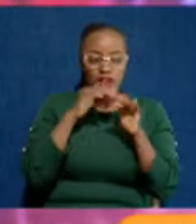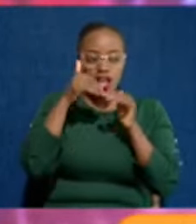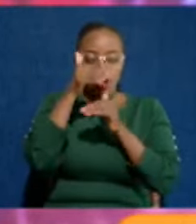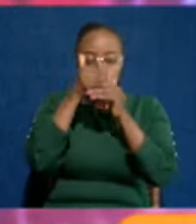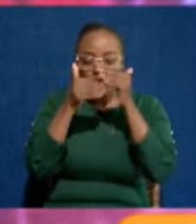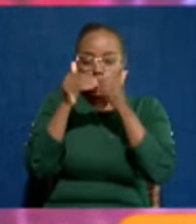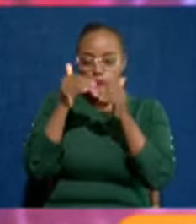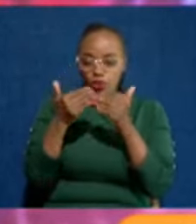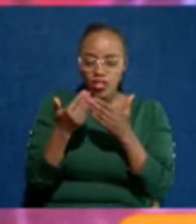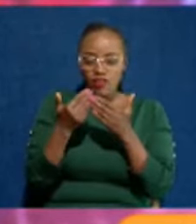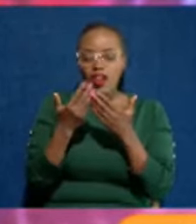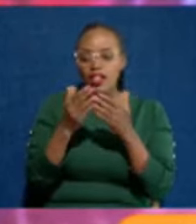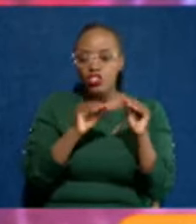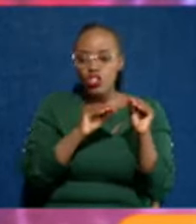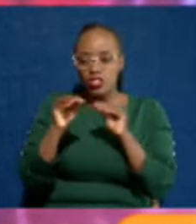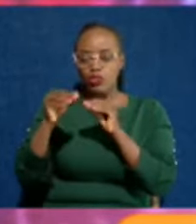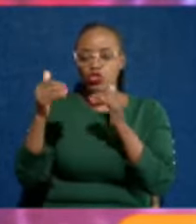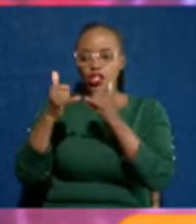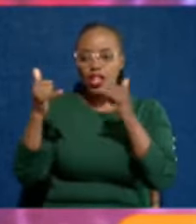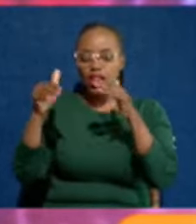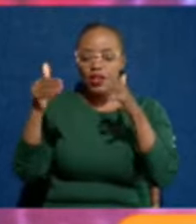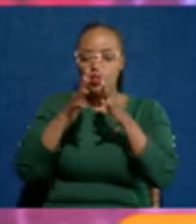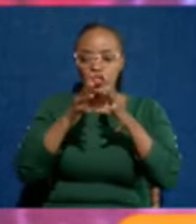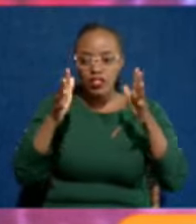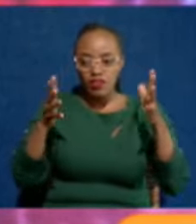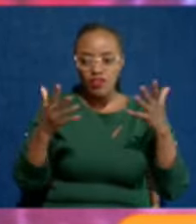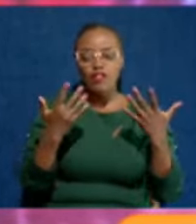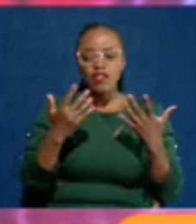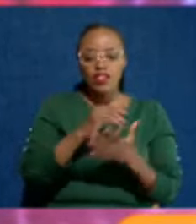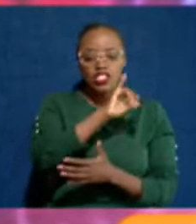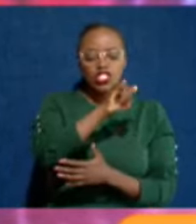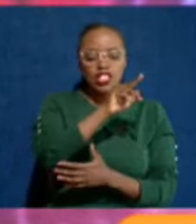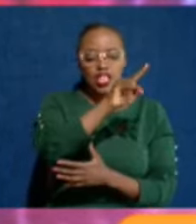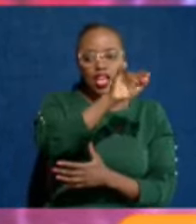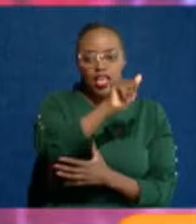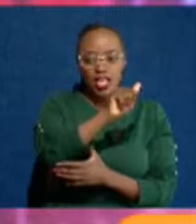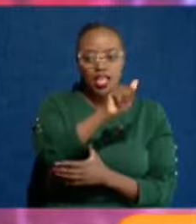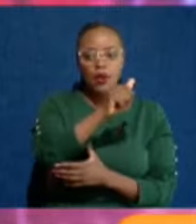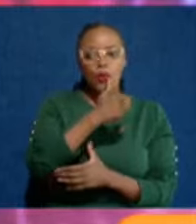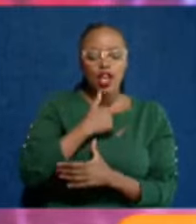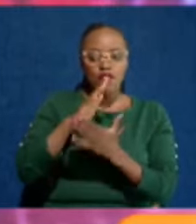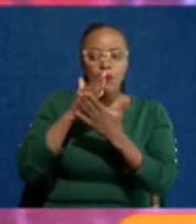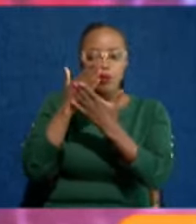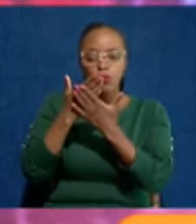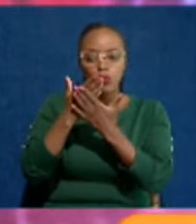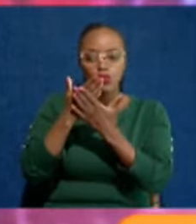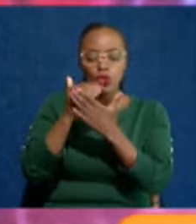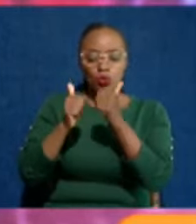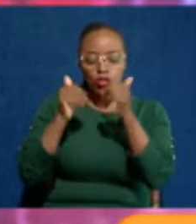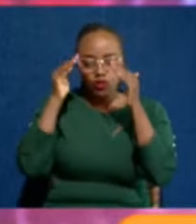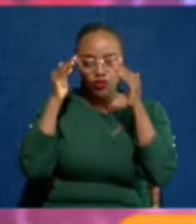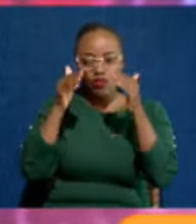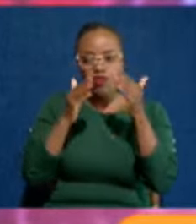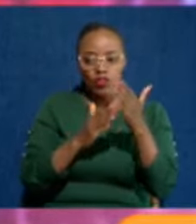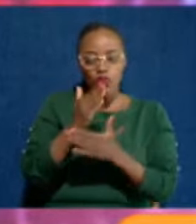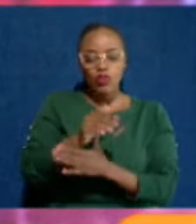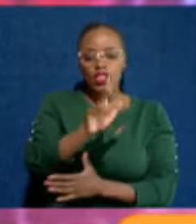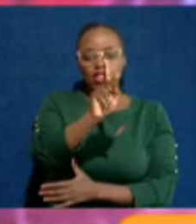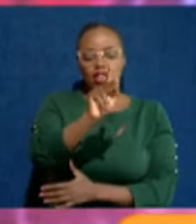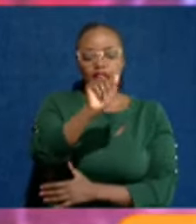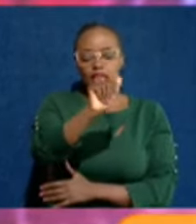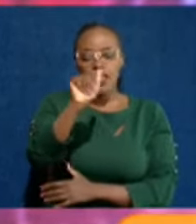a transmission line, or it's the expansion of the Jomo Kenyatta International Airport, where there's a proposal being looked at by the Kenya Airports